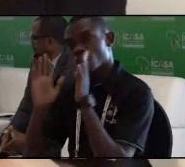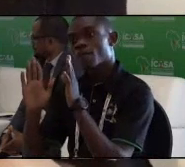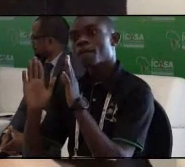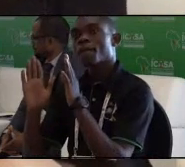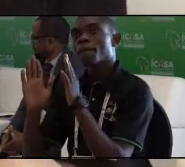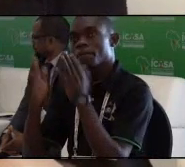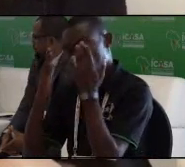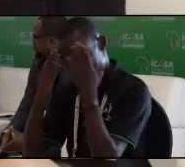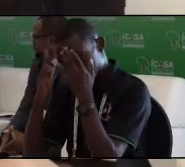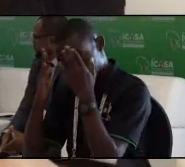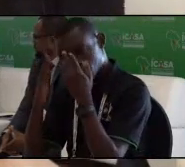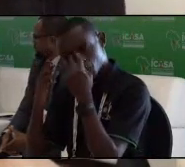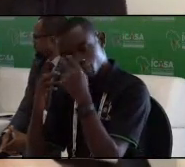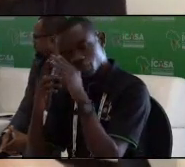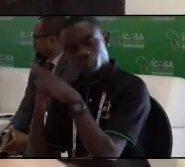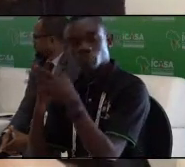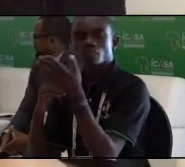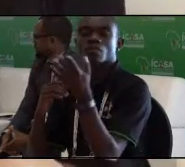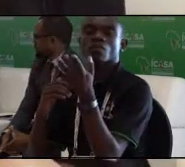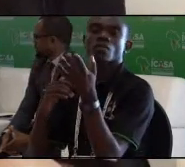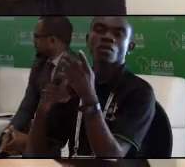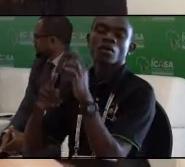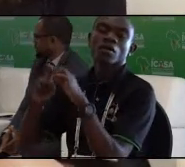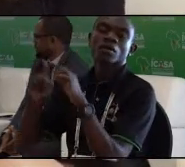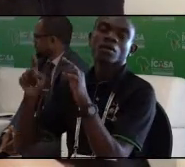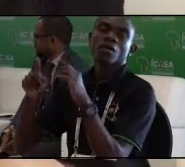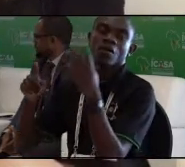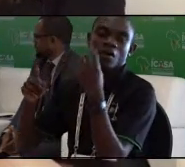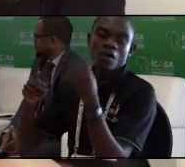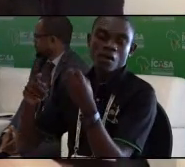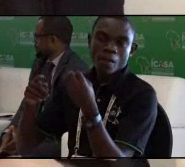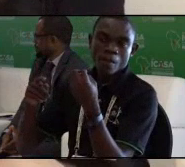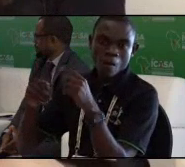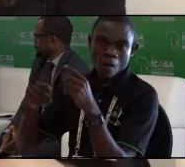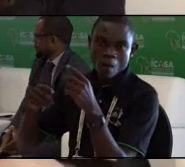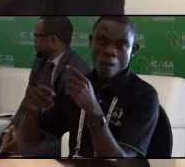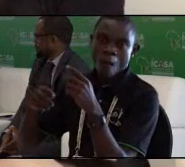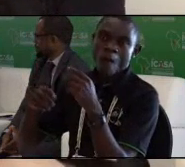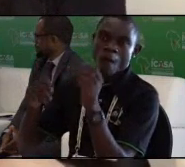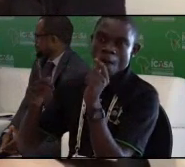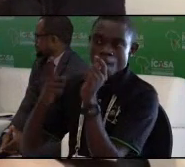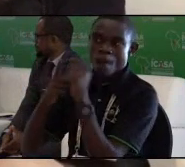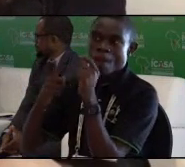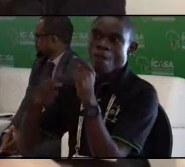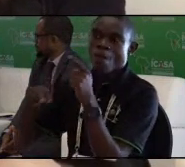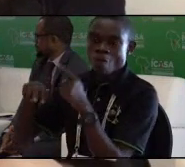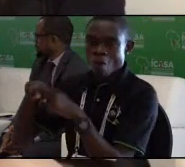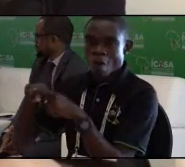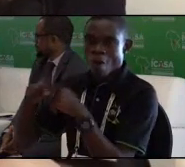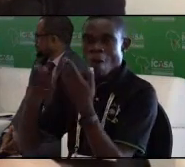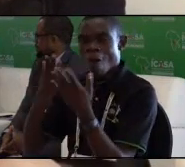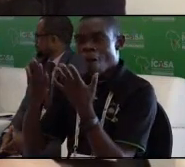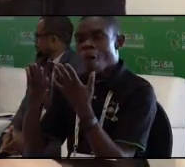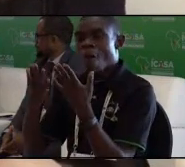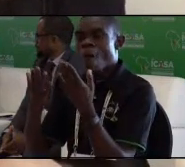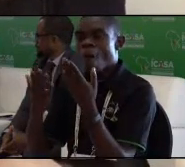running specifically for the private sector, did you see any differences in uptake of blood-based against oral fluid tests? I think you have an